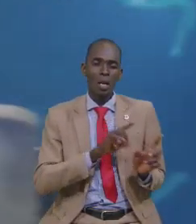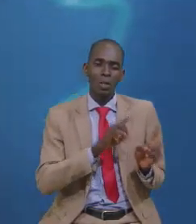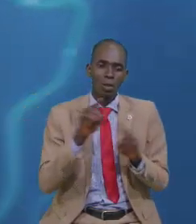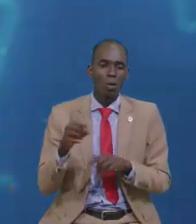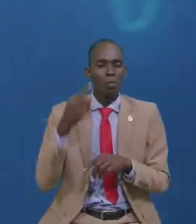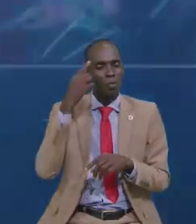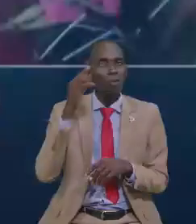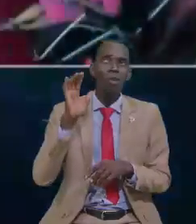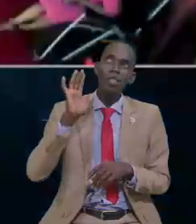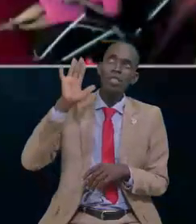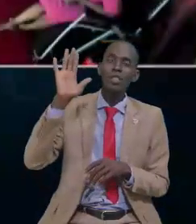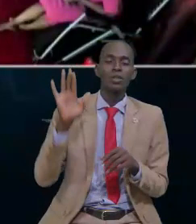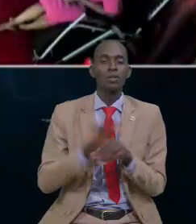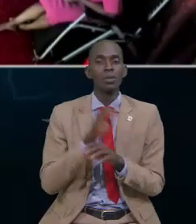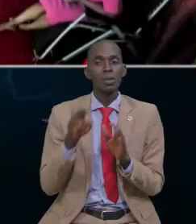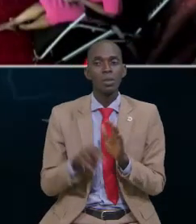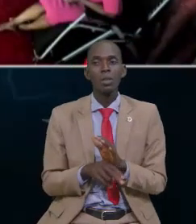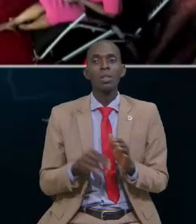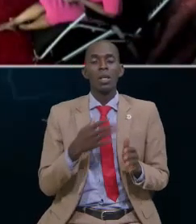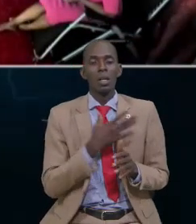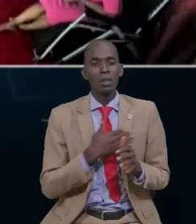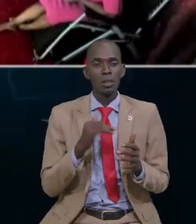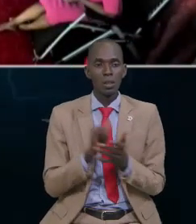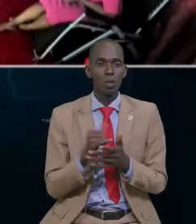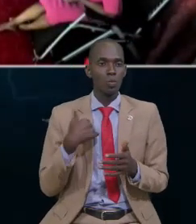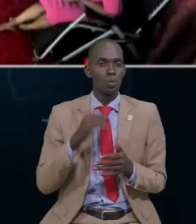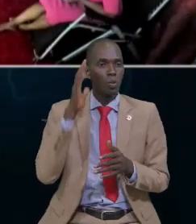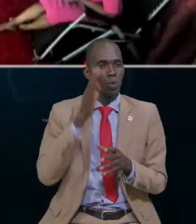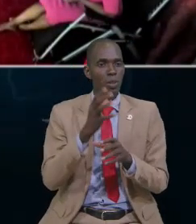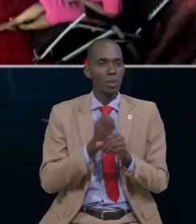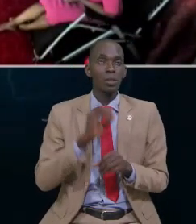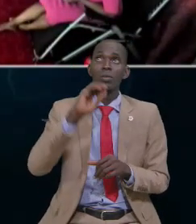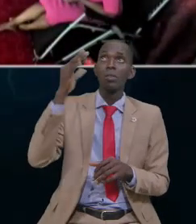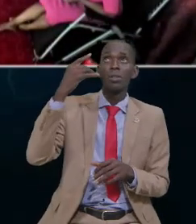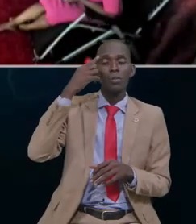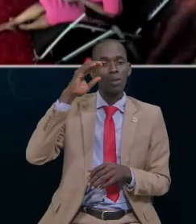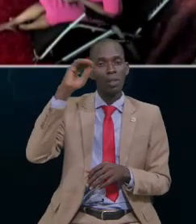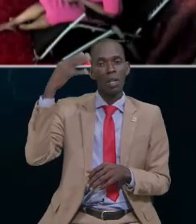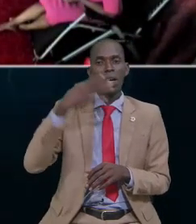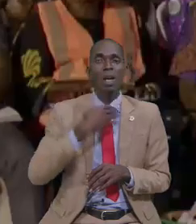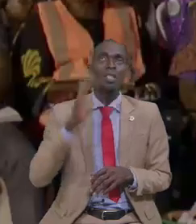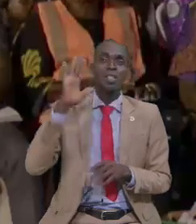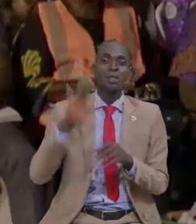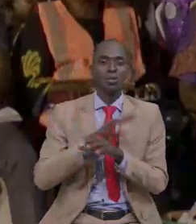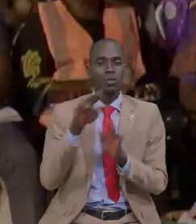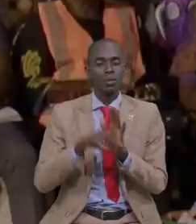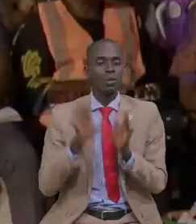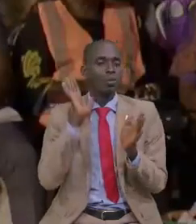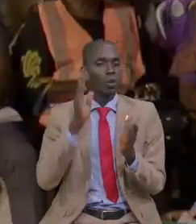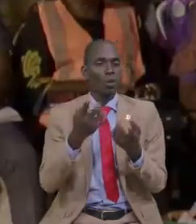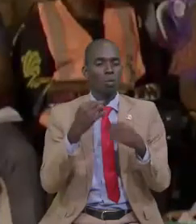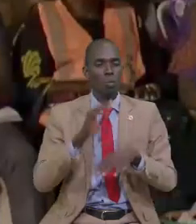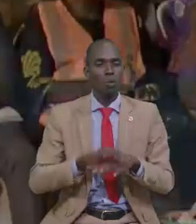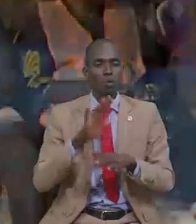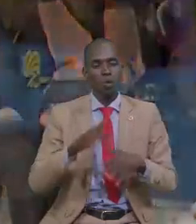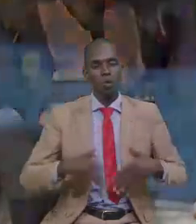all receive grace for grace, and the fullness will come upon your life. You will not go